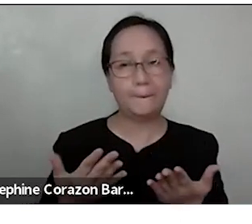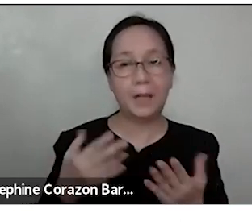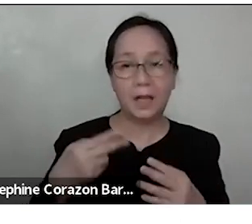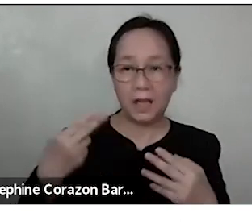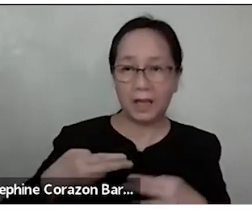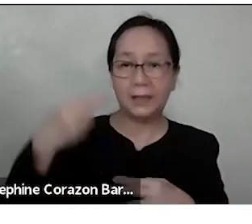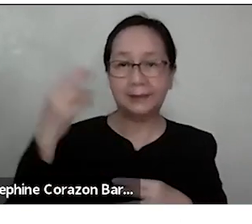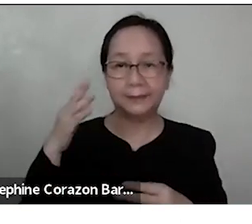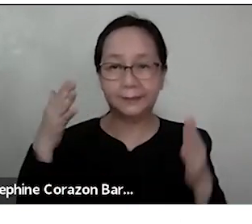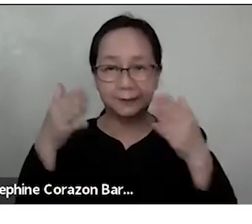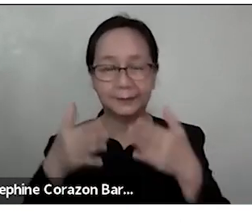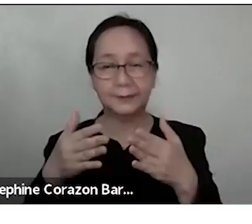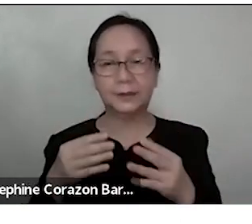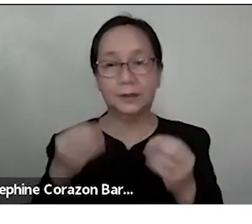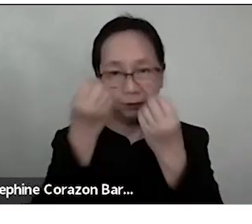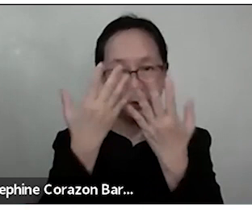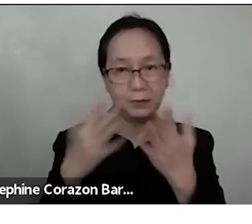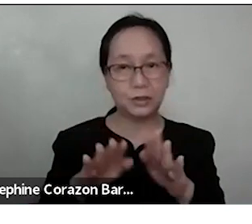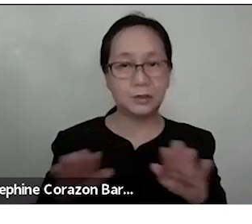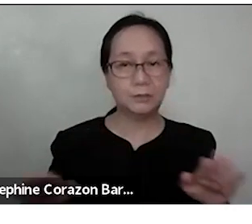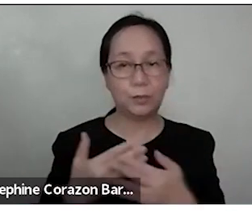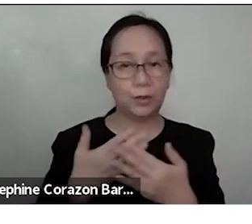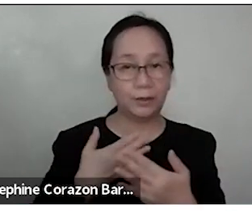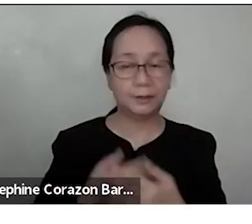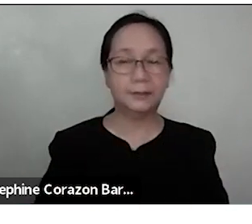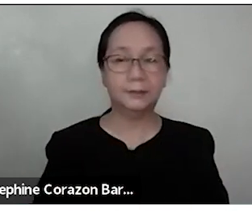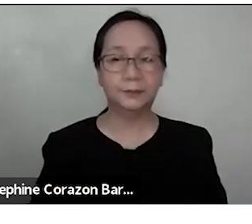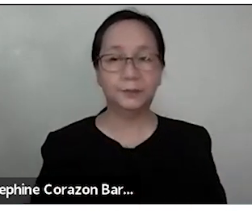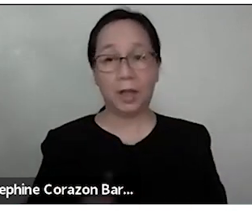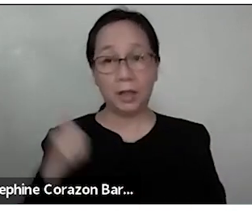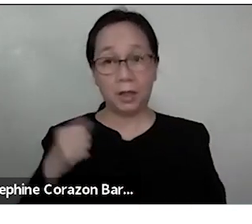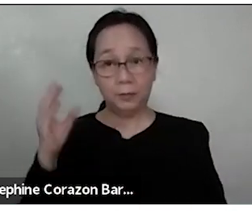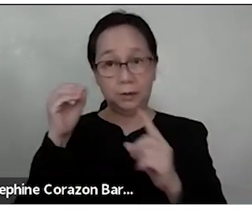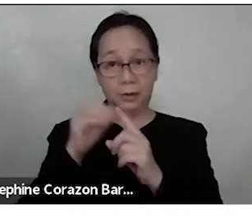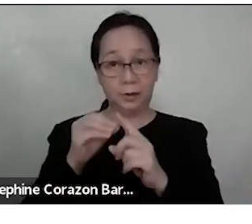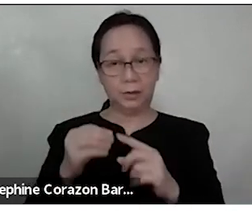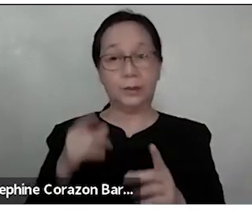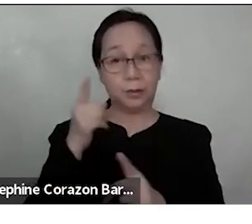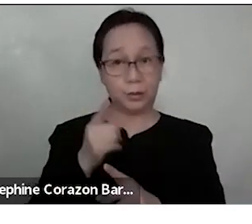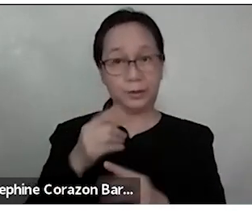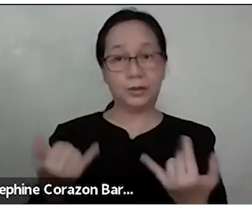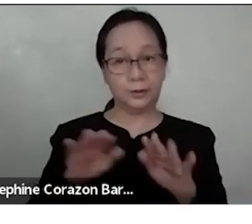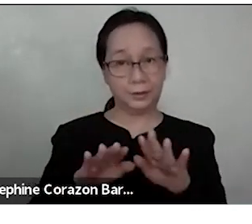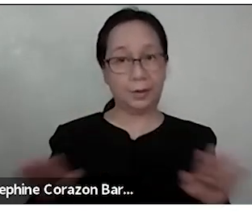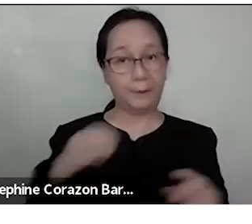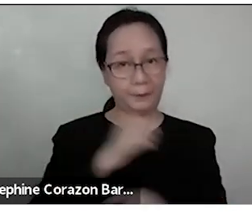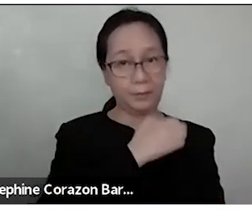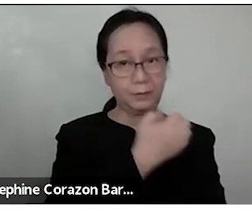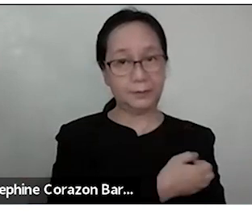the importance of informing children beforehand. Another objective is to ensure that children are